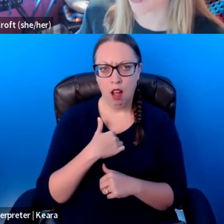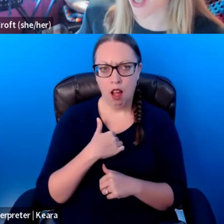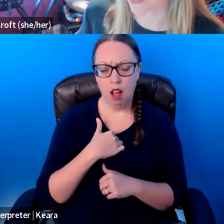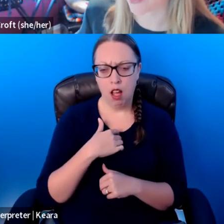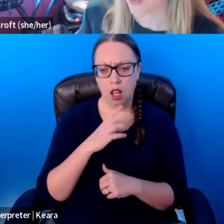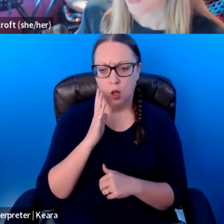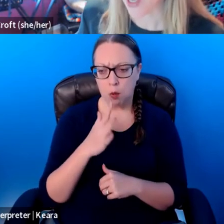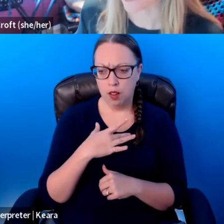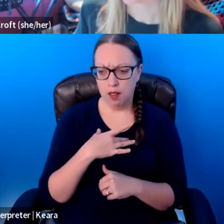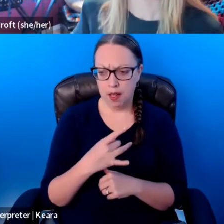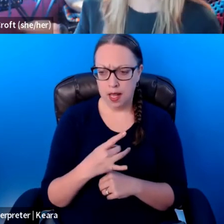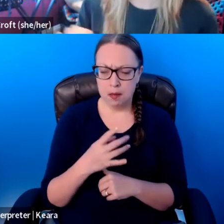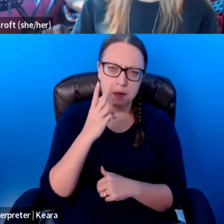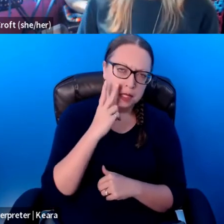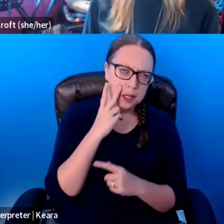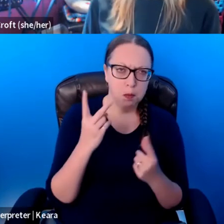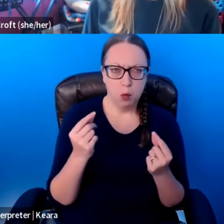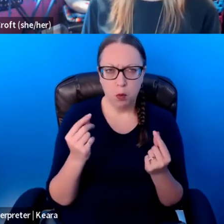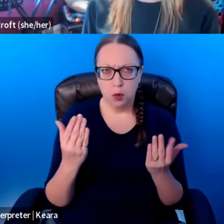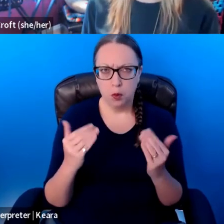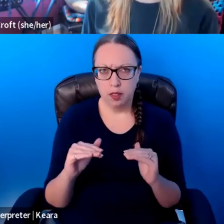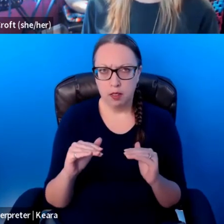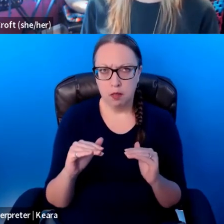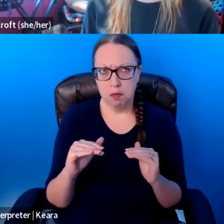Where do I want to go next? Yeah, so